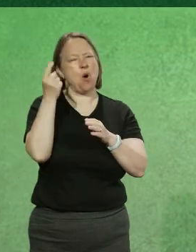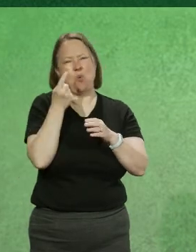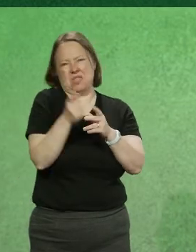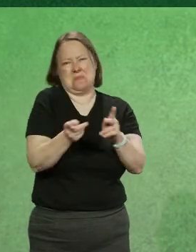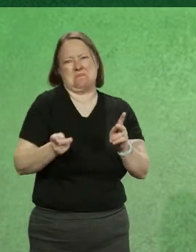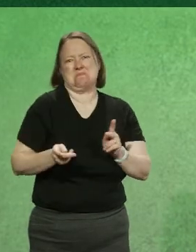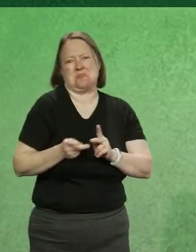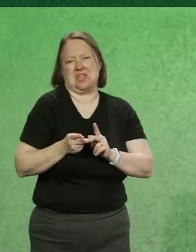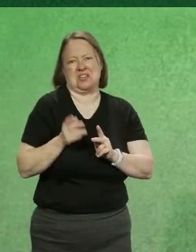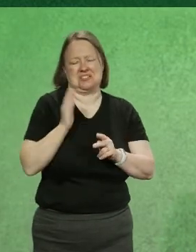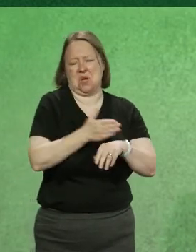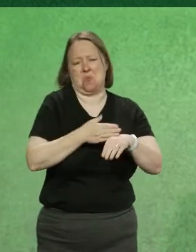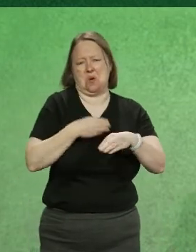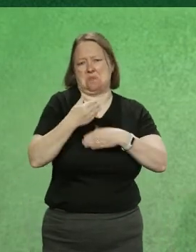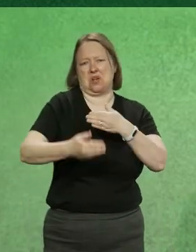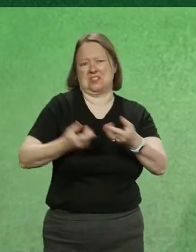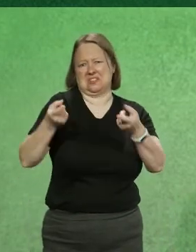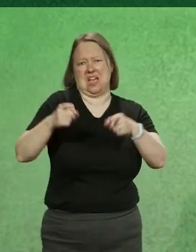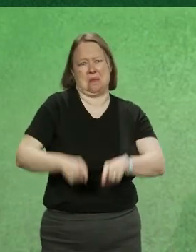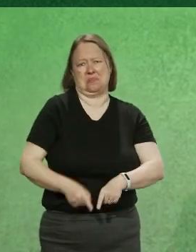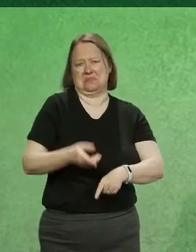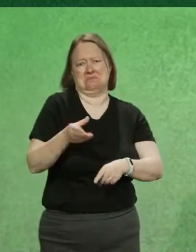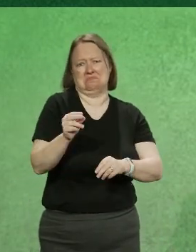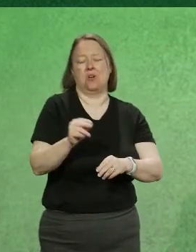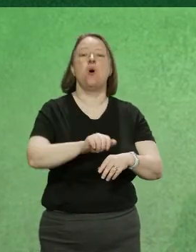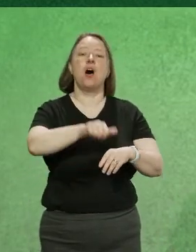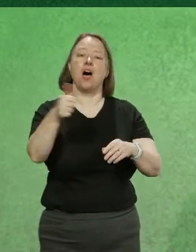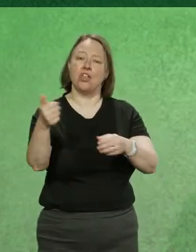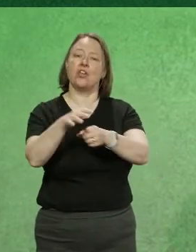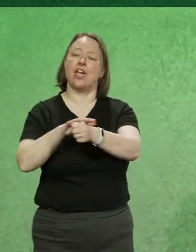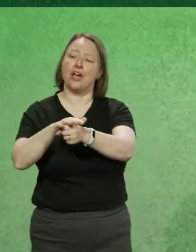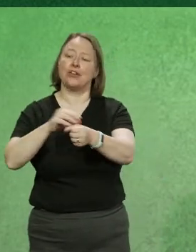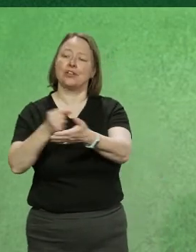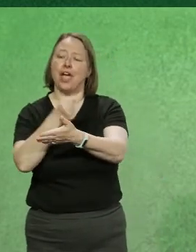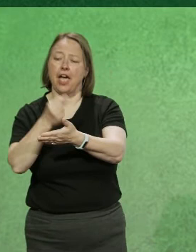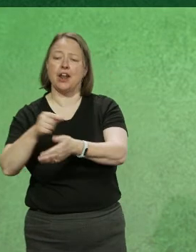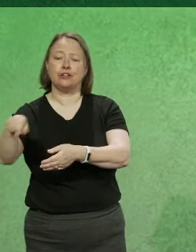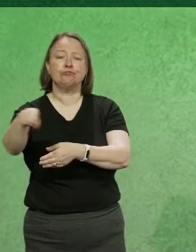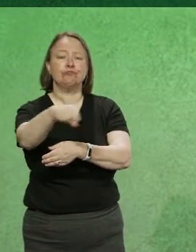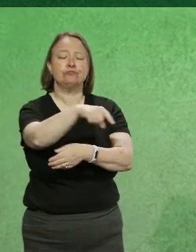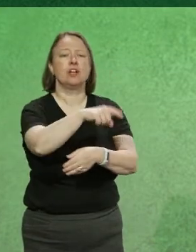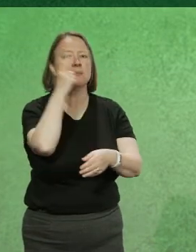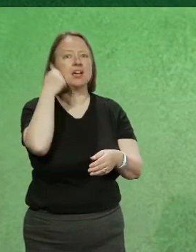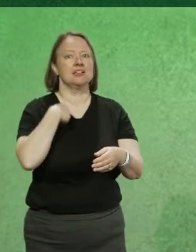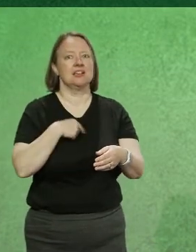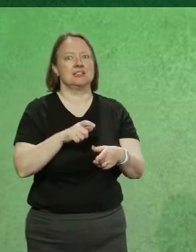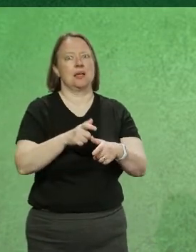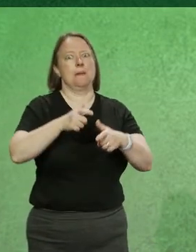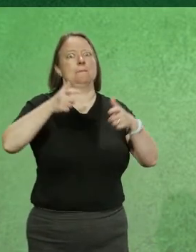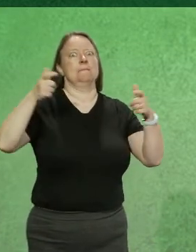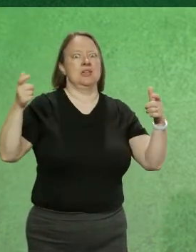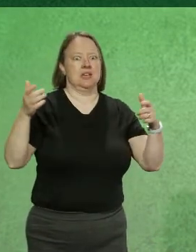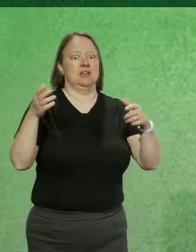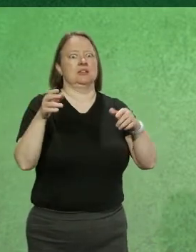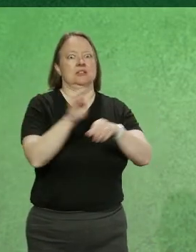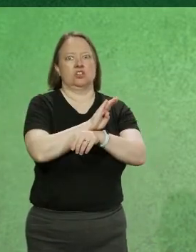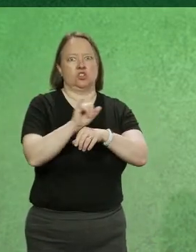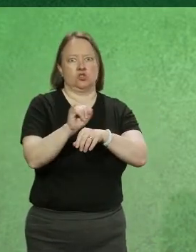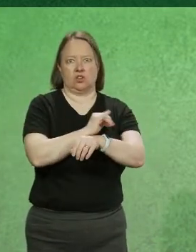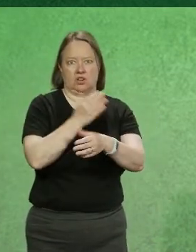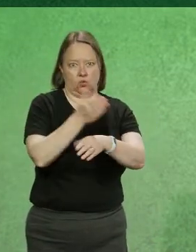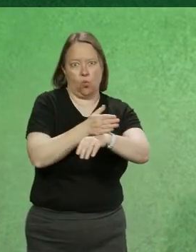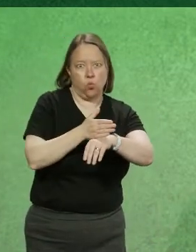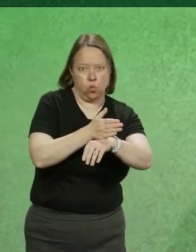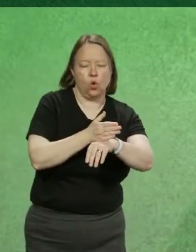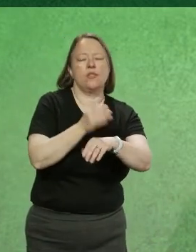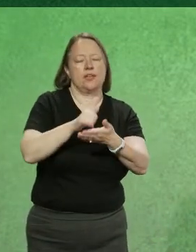wood processing is done, but in other areas of Ghana as well. But because it's the biggest wood industry, that is why we are focusing there for